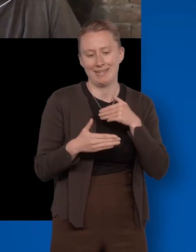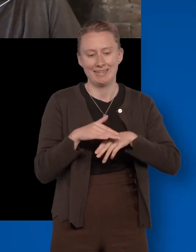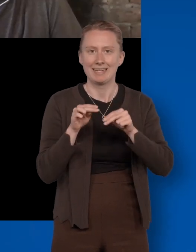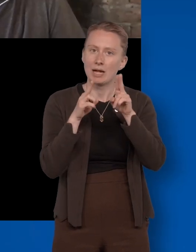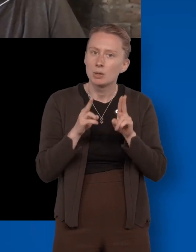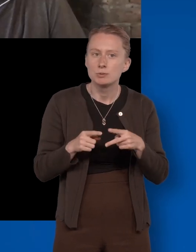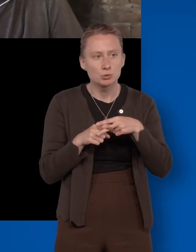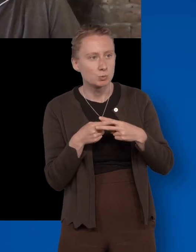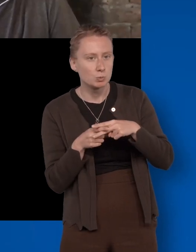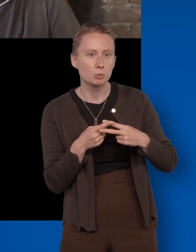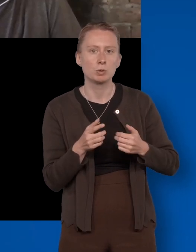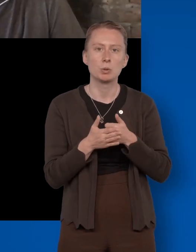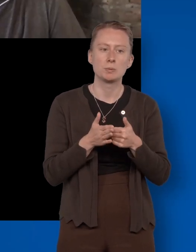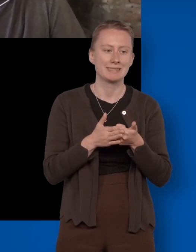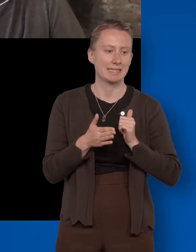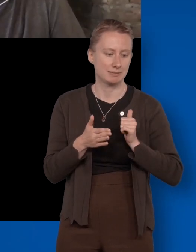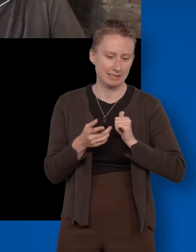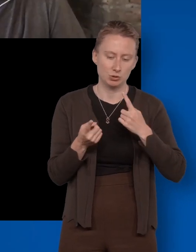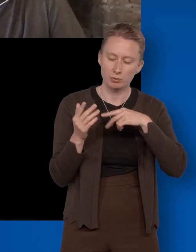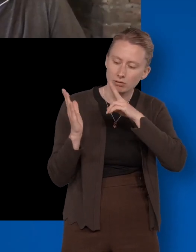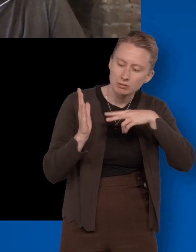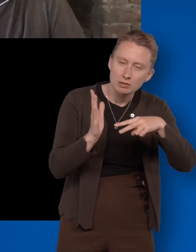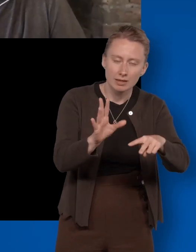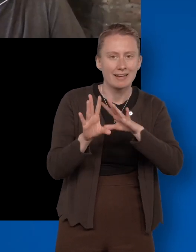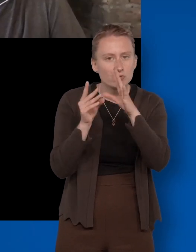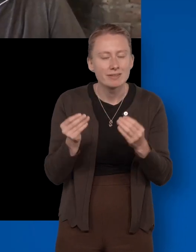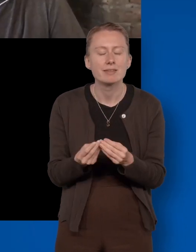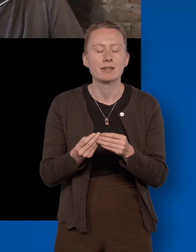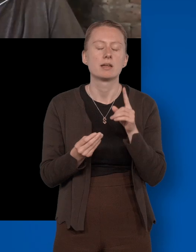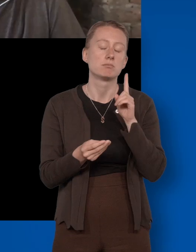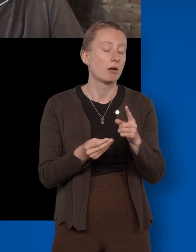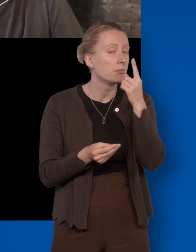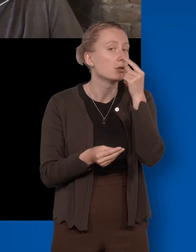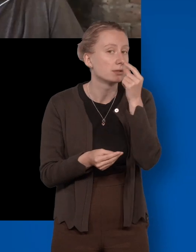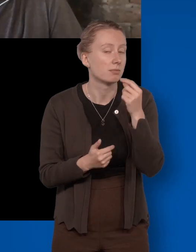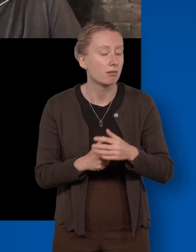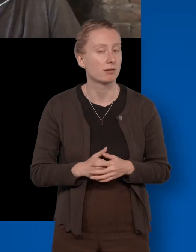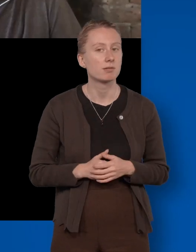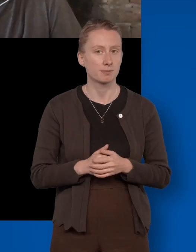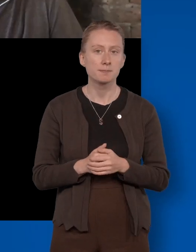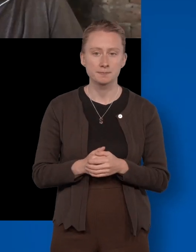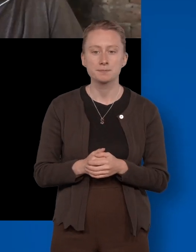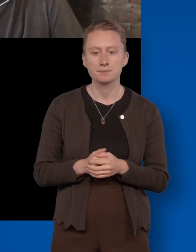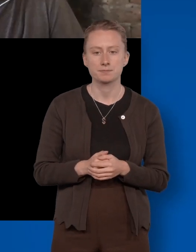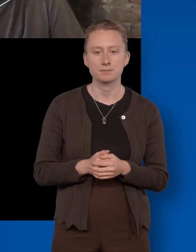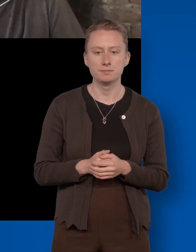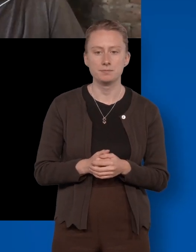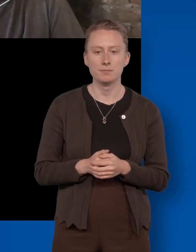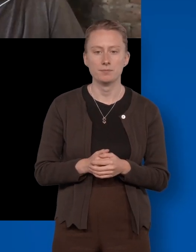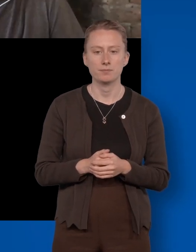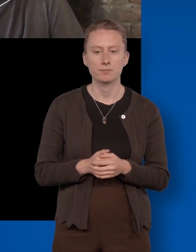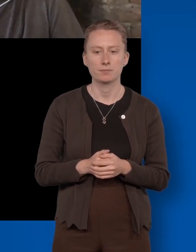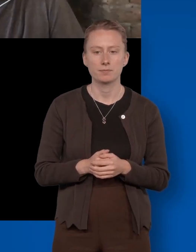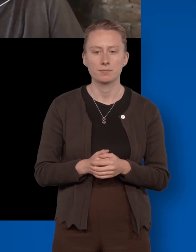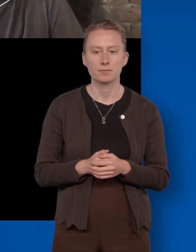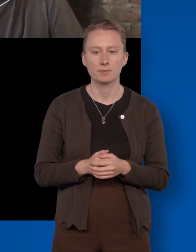in-house tool and there's always an expectation that we're all going to look through it all. But a lot of these things are possible. And then, of course,